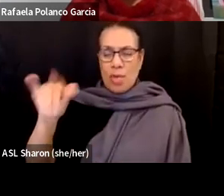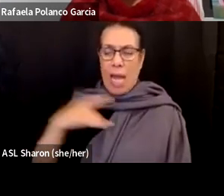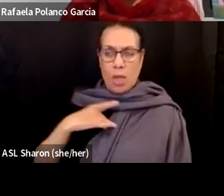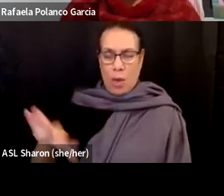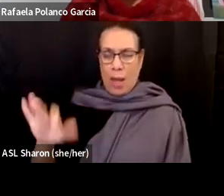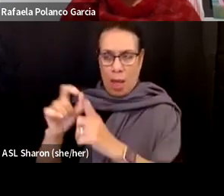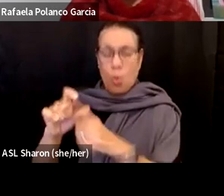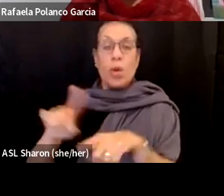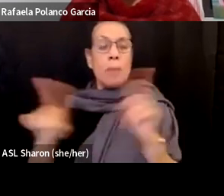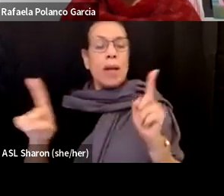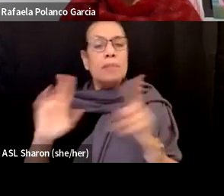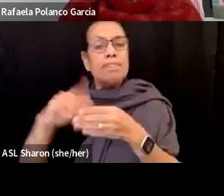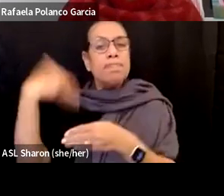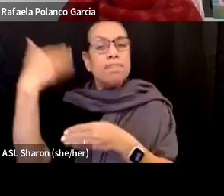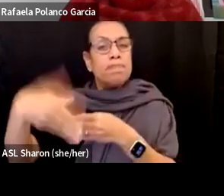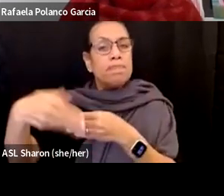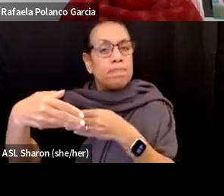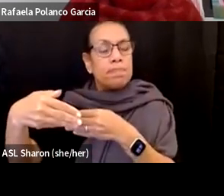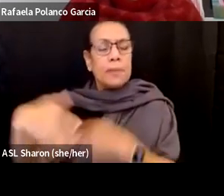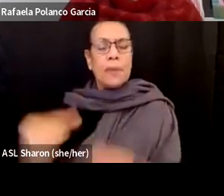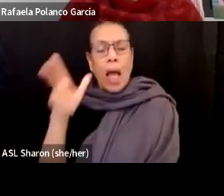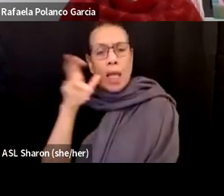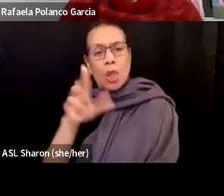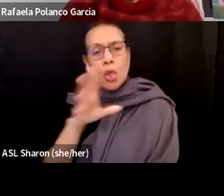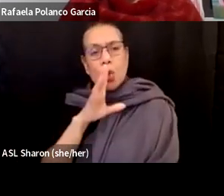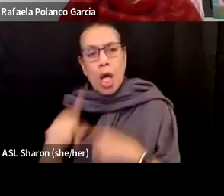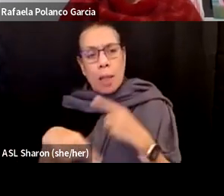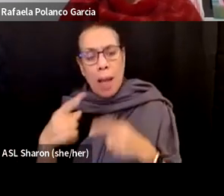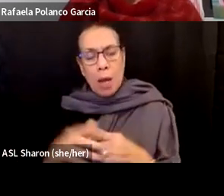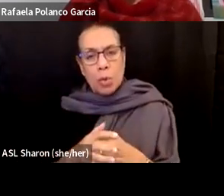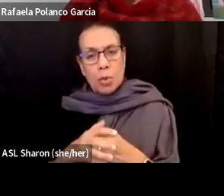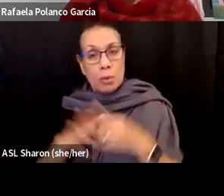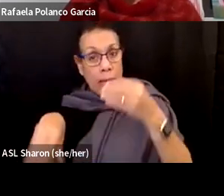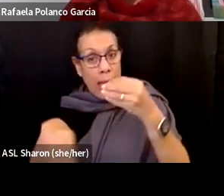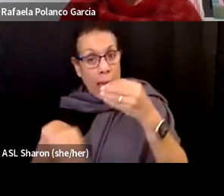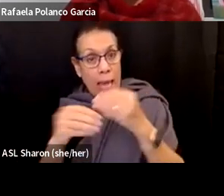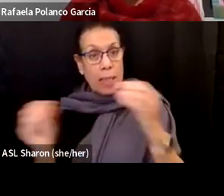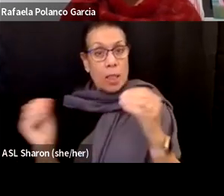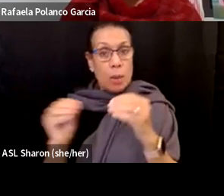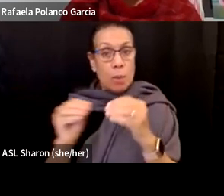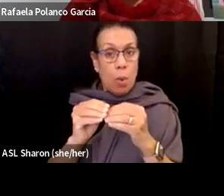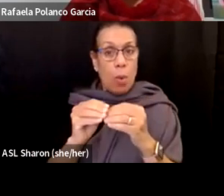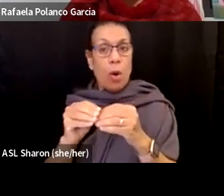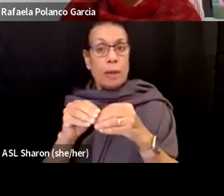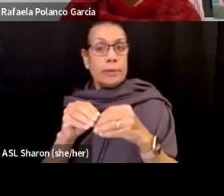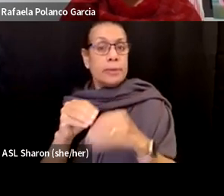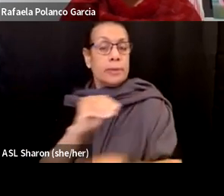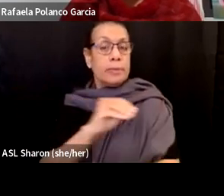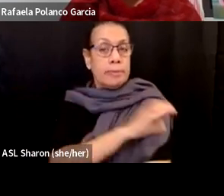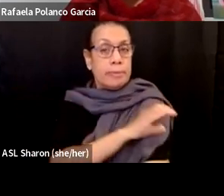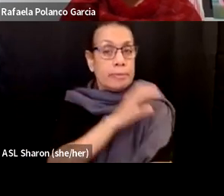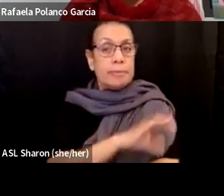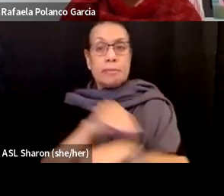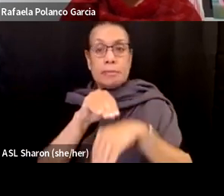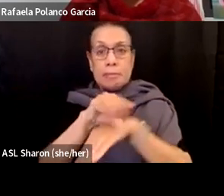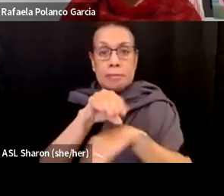thinking about what's next uh i hear you talking about um adding additional clinicians to schools and offering supports around mental health